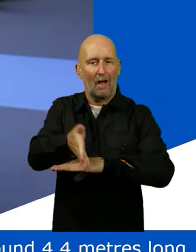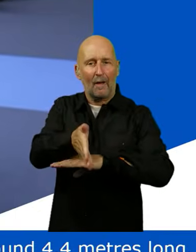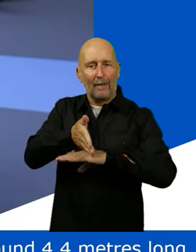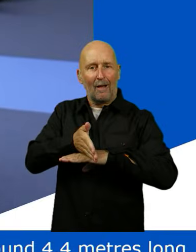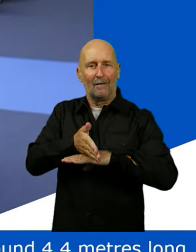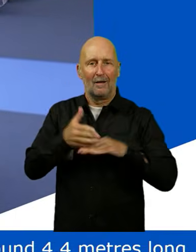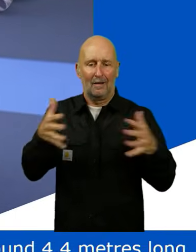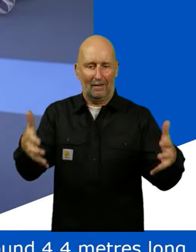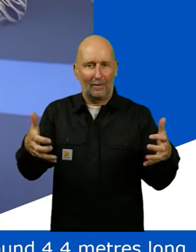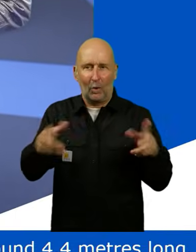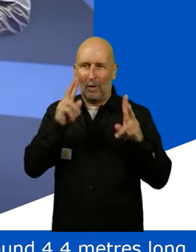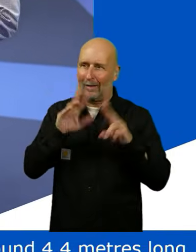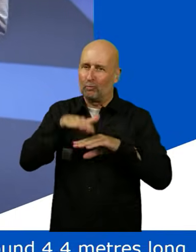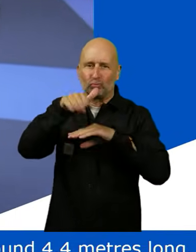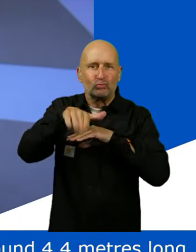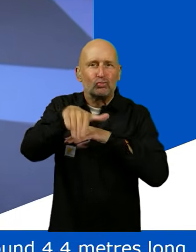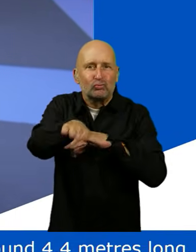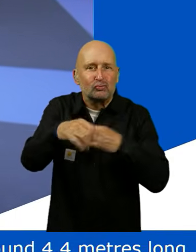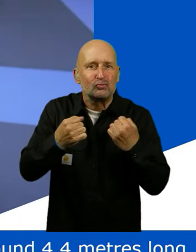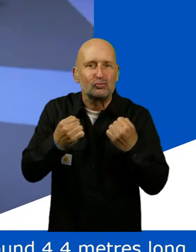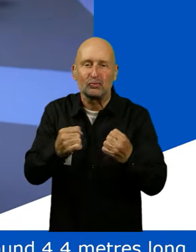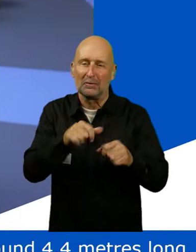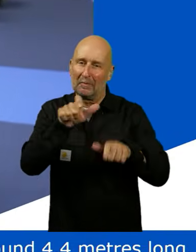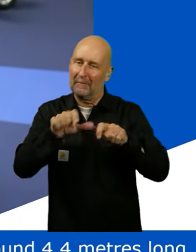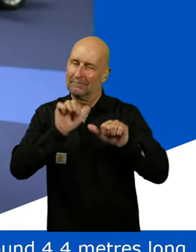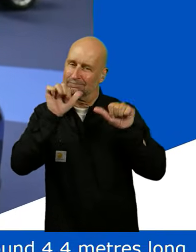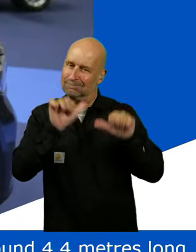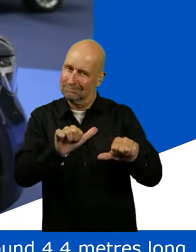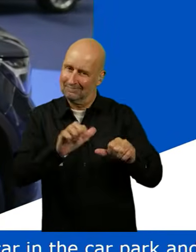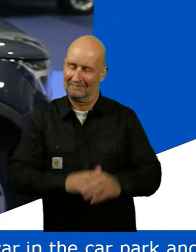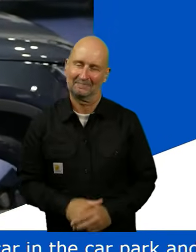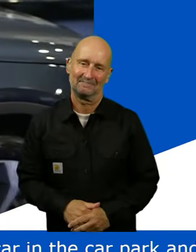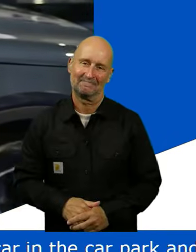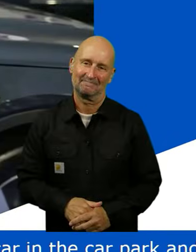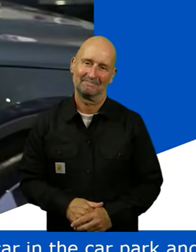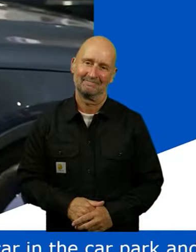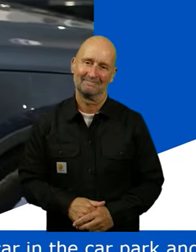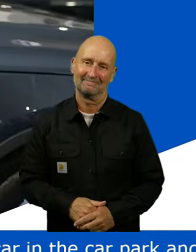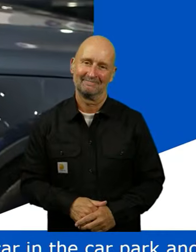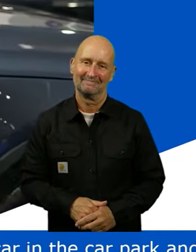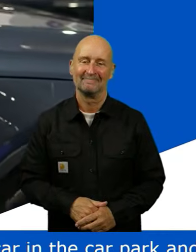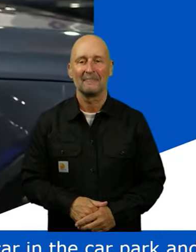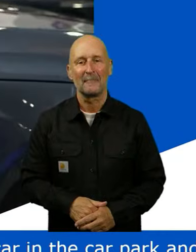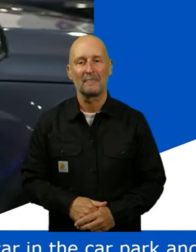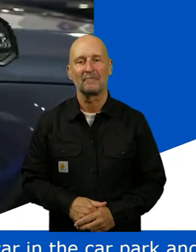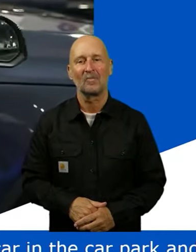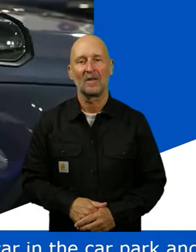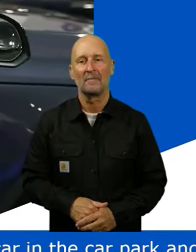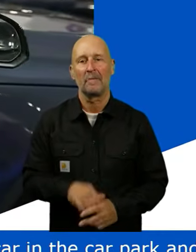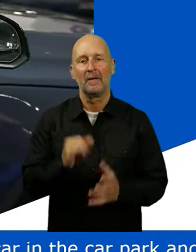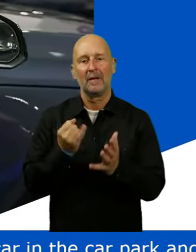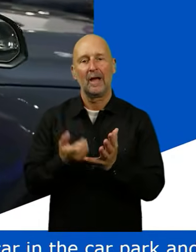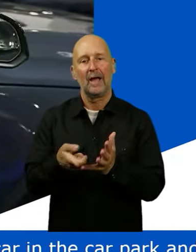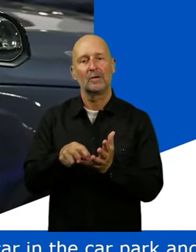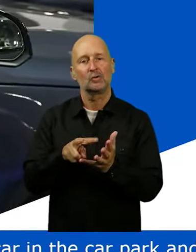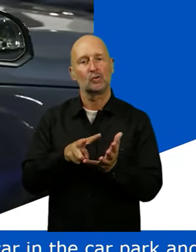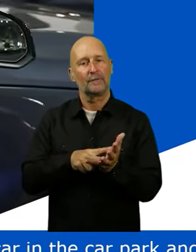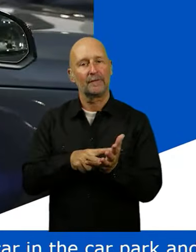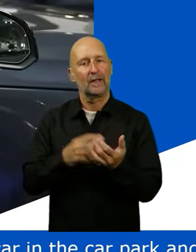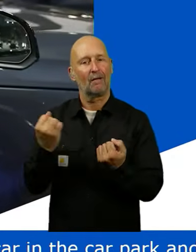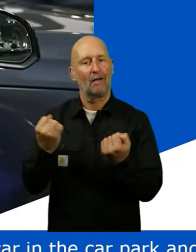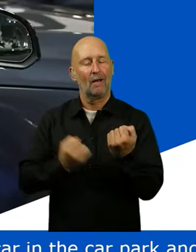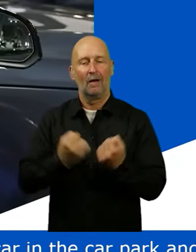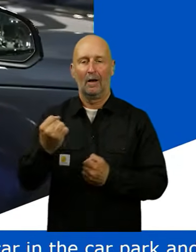rugged off-road stance that so many people like. And of course, being an SUV, you've got these nice wide